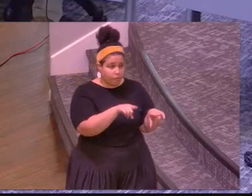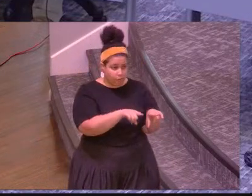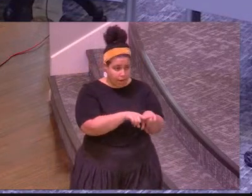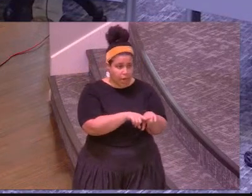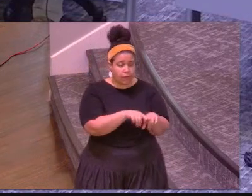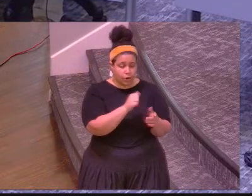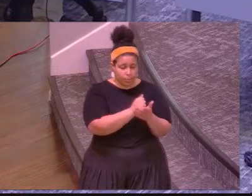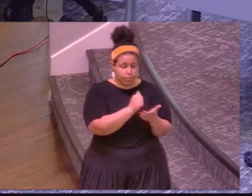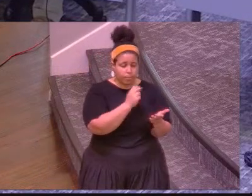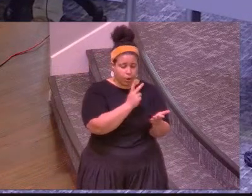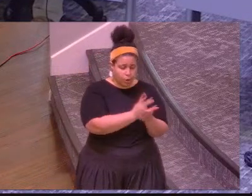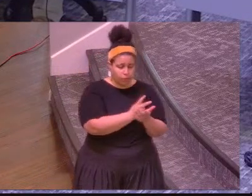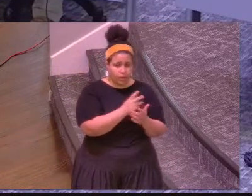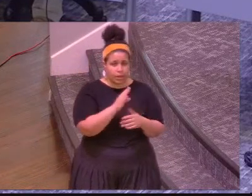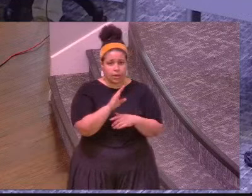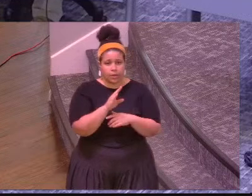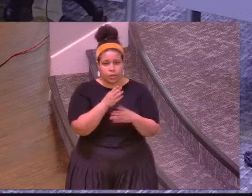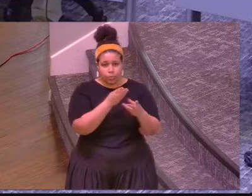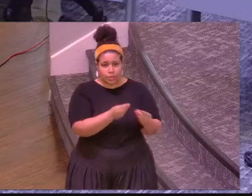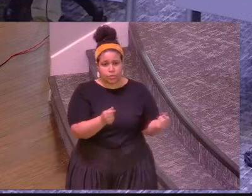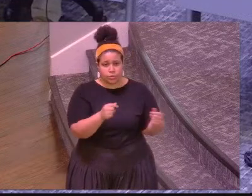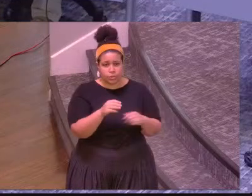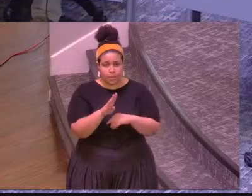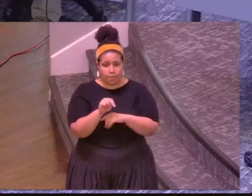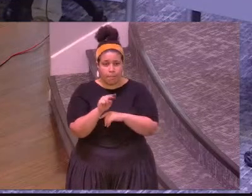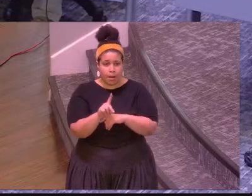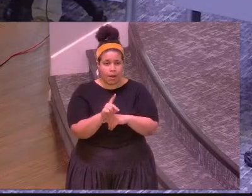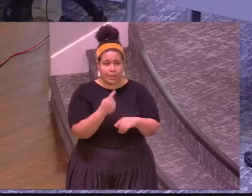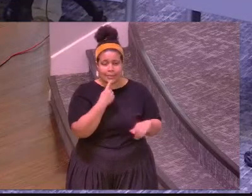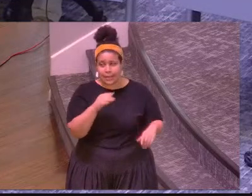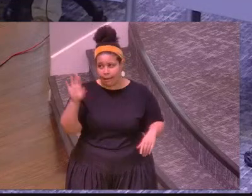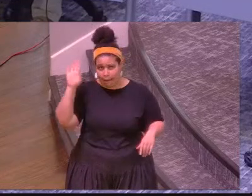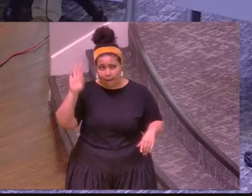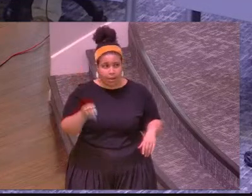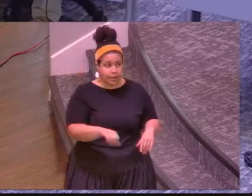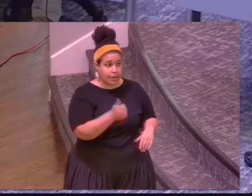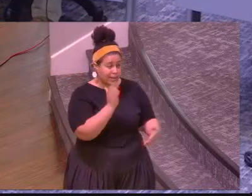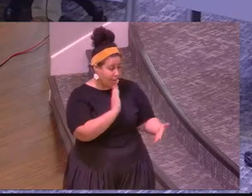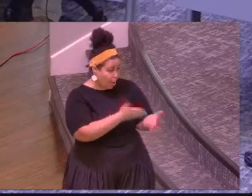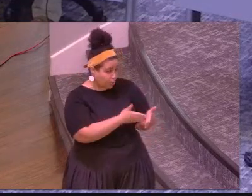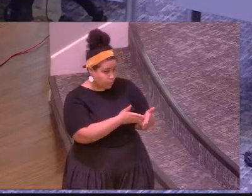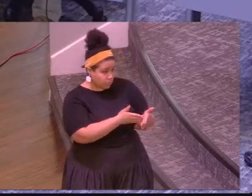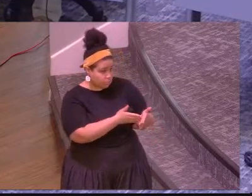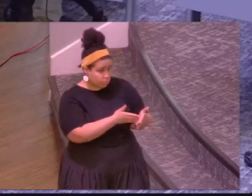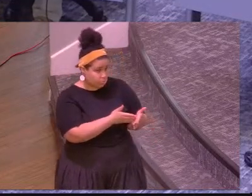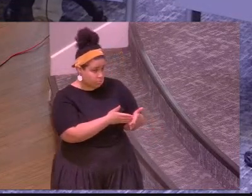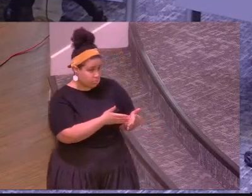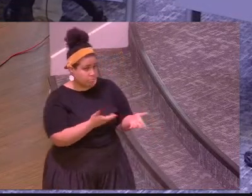if you would, raise your hands and say aye. Aye. Any opposed?